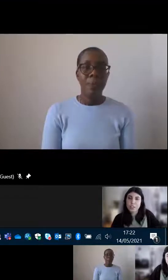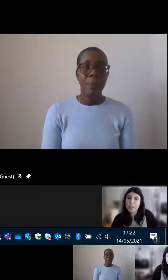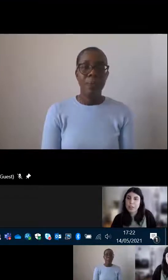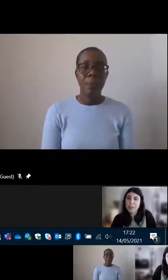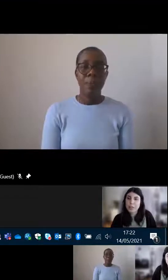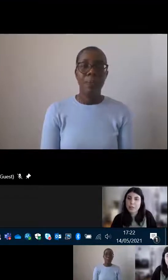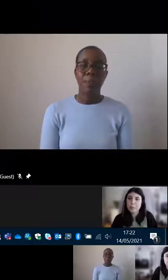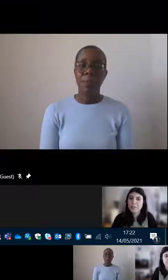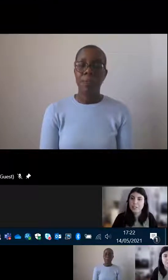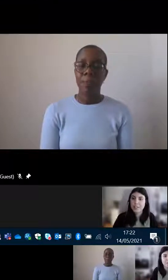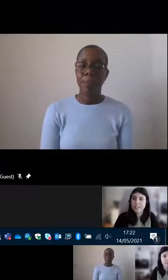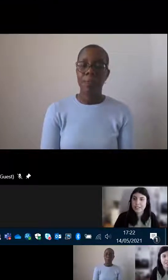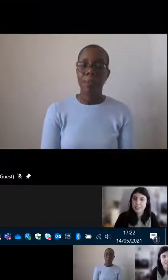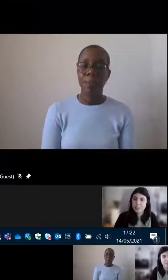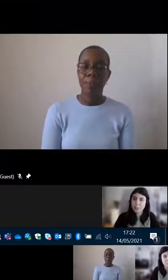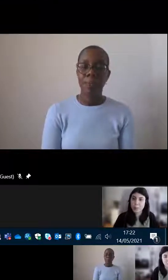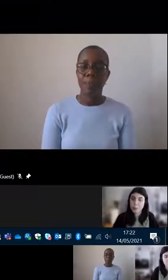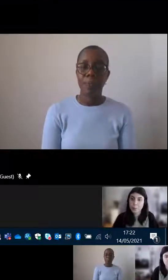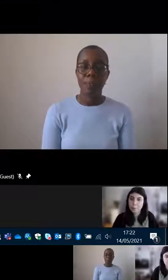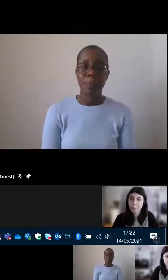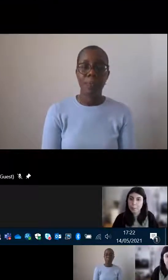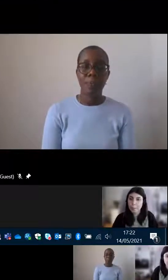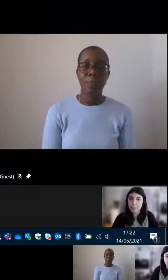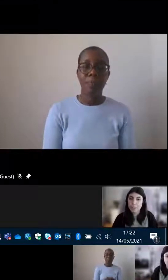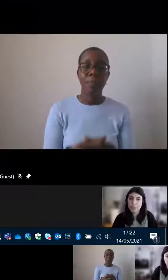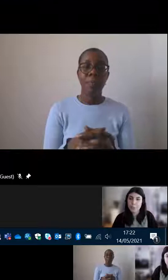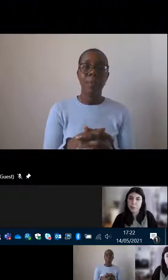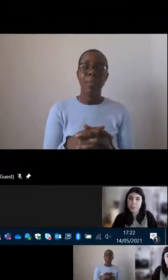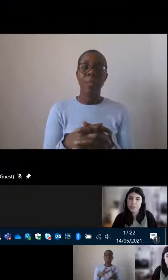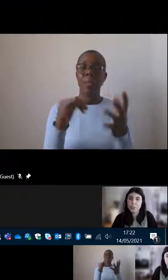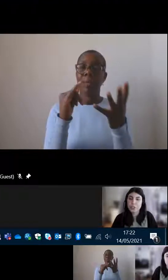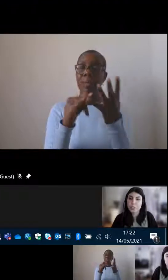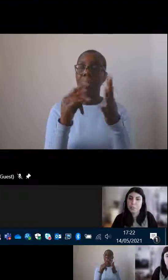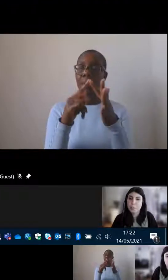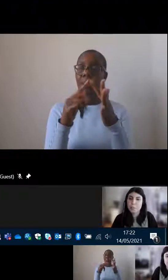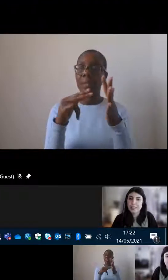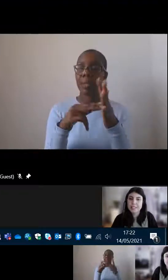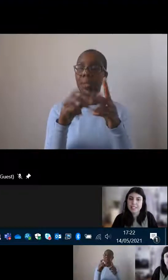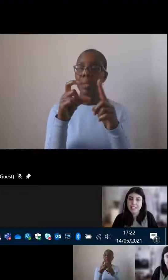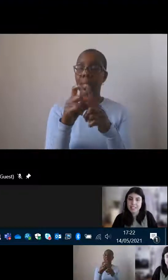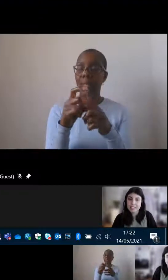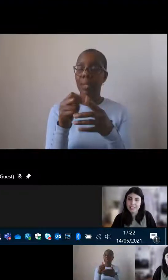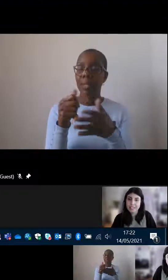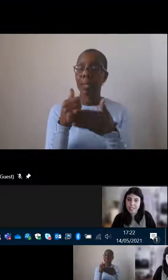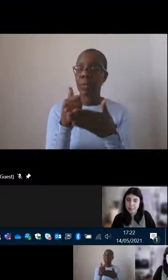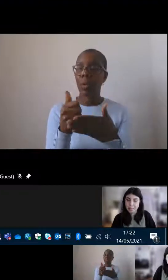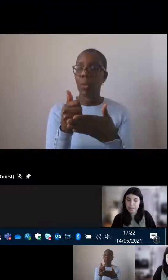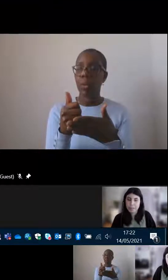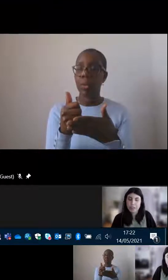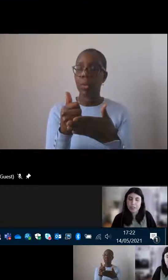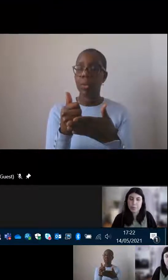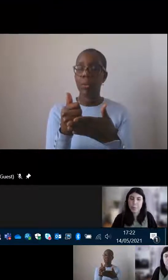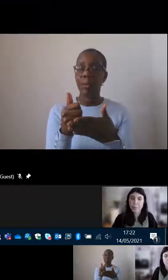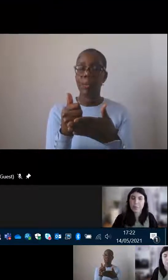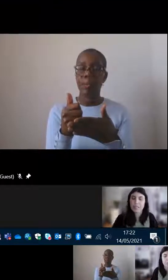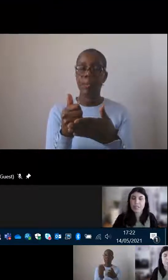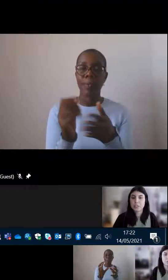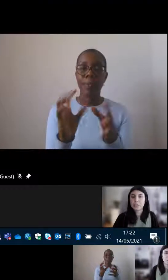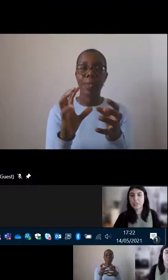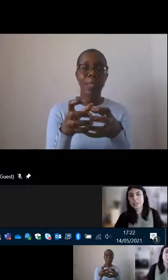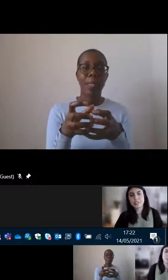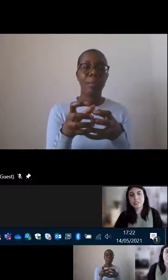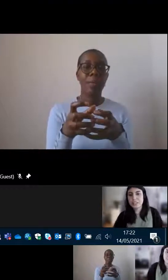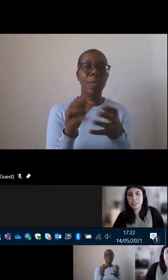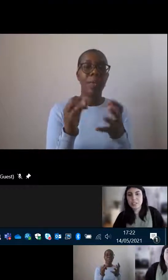There's also specific SEND support in Newham. So the Newham SENDIAS team, they're a